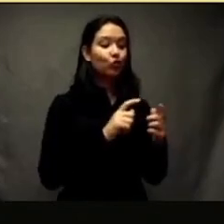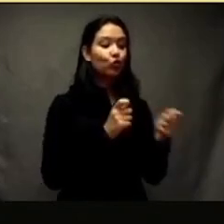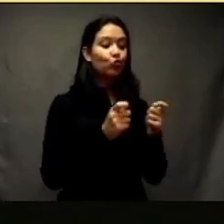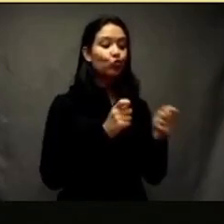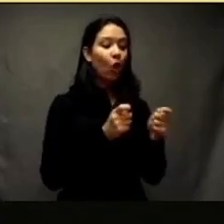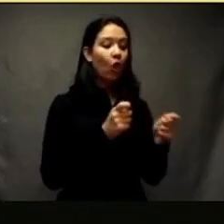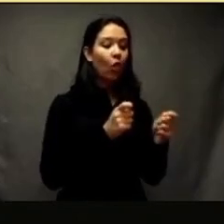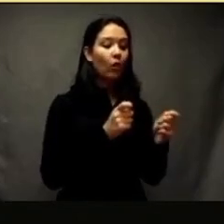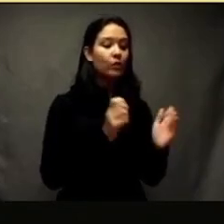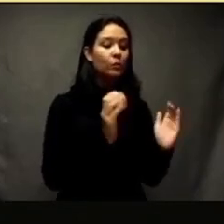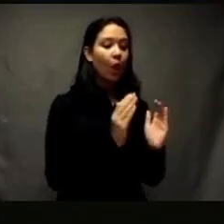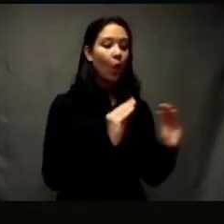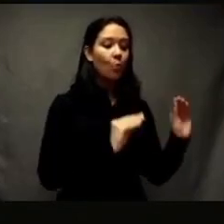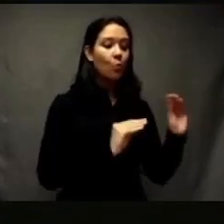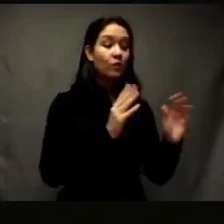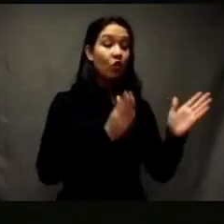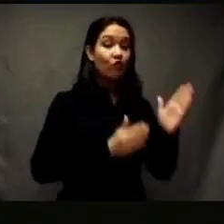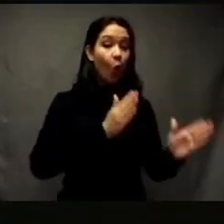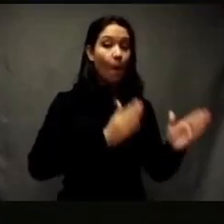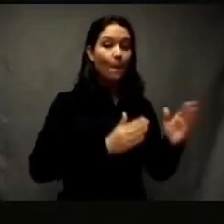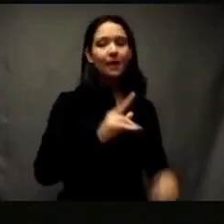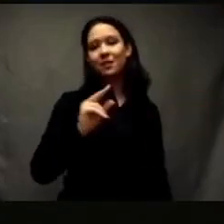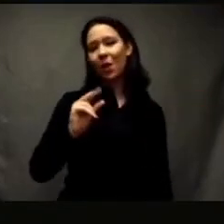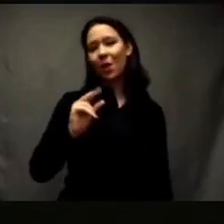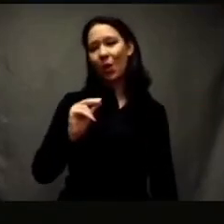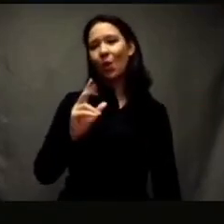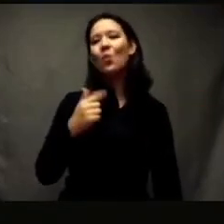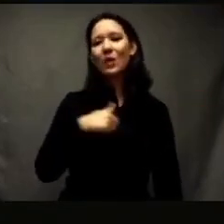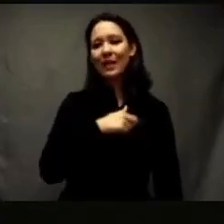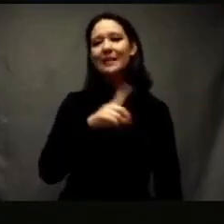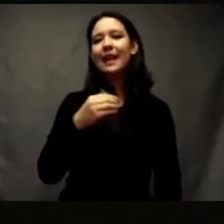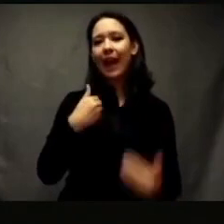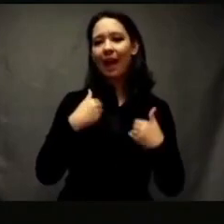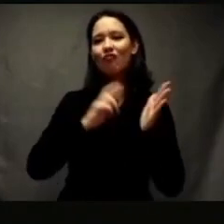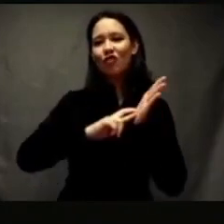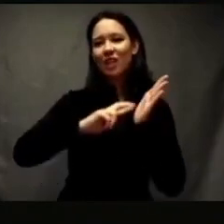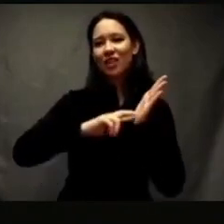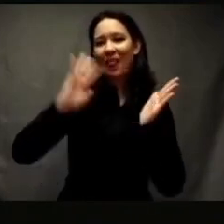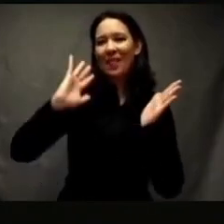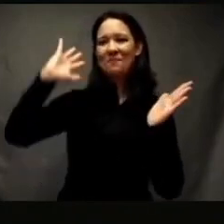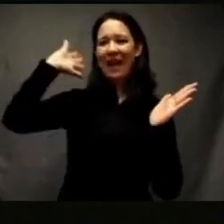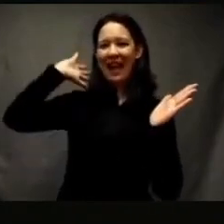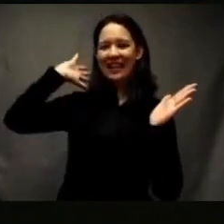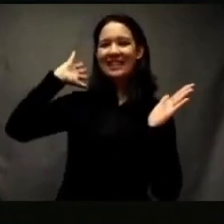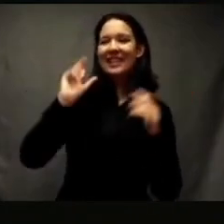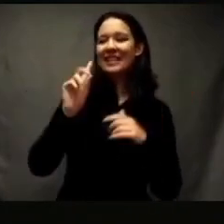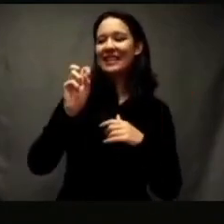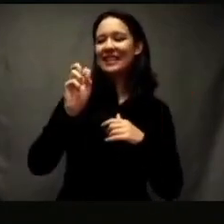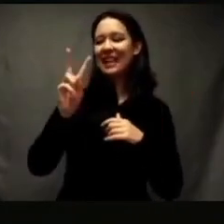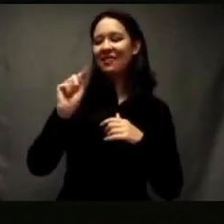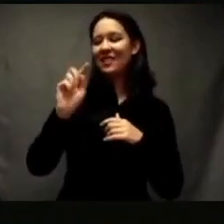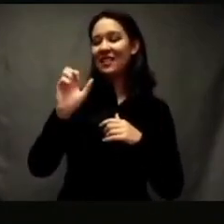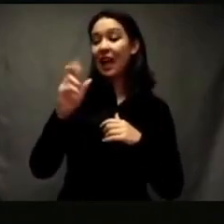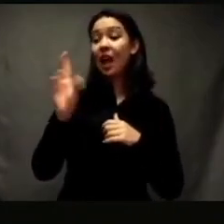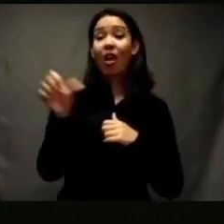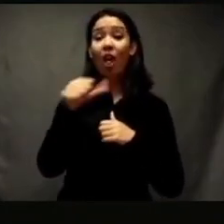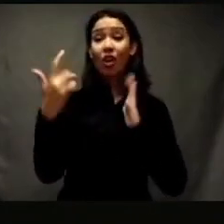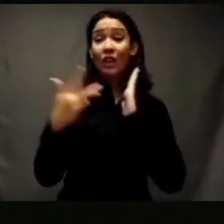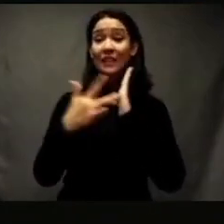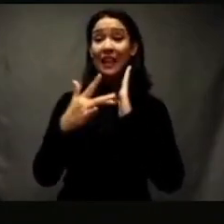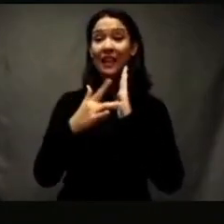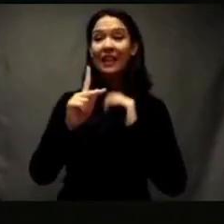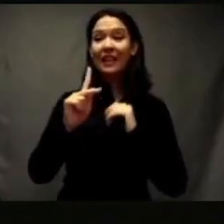no. Yeah, we had some research about that in the past. So DevTech's other technology is